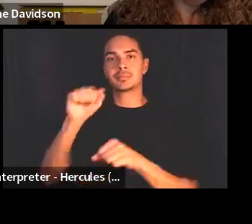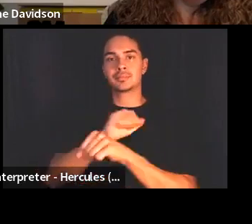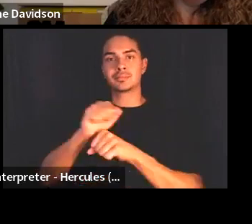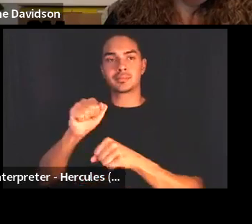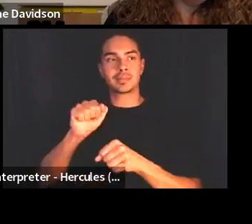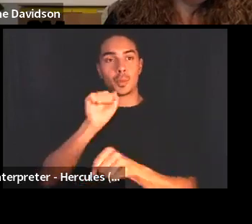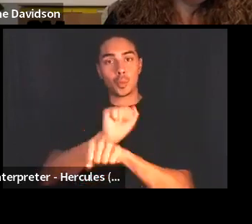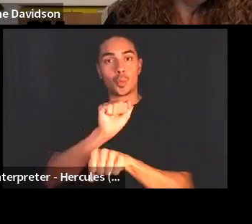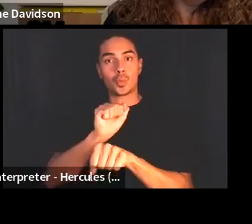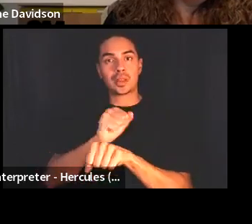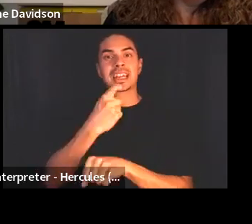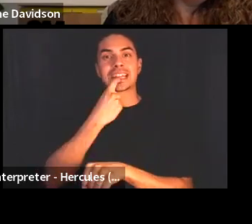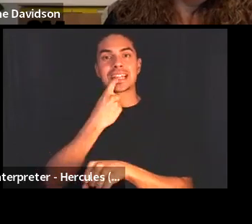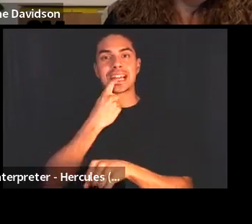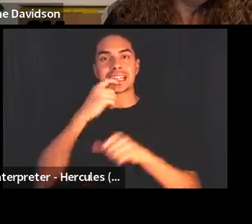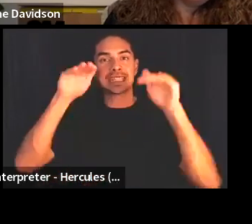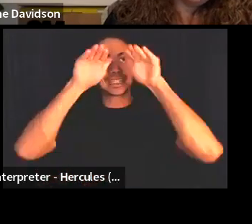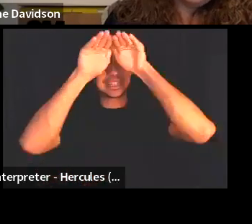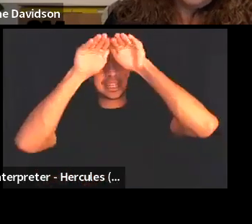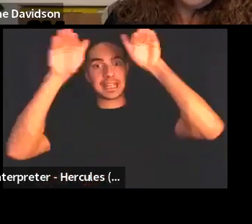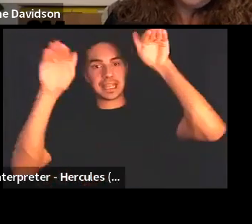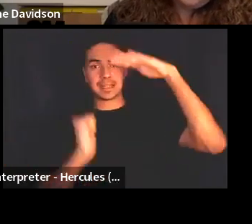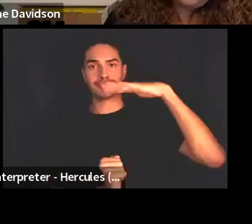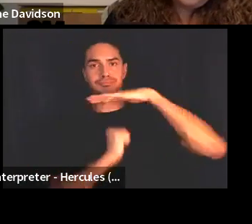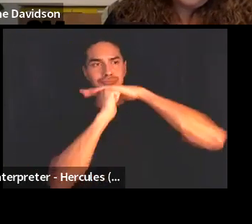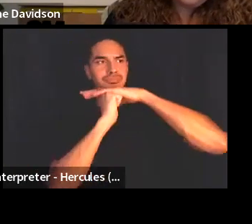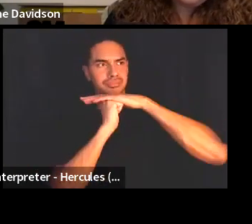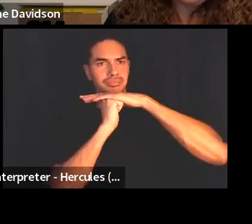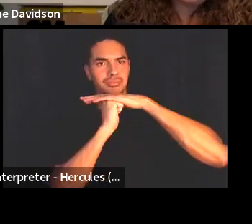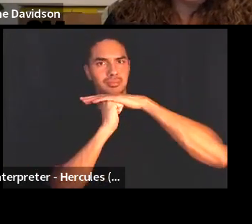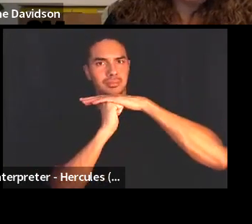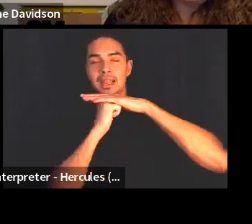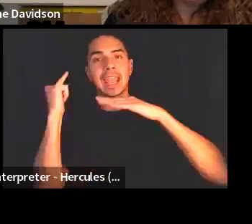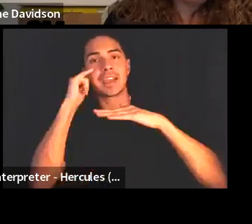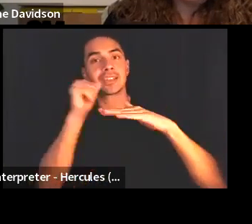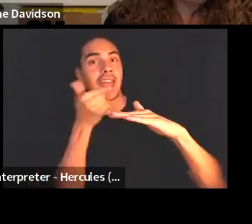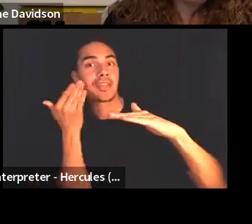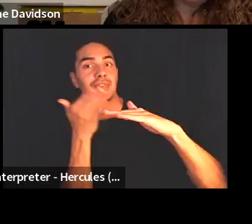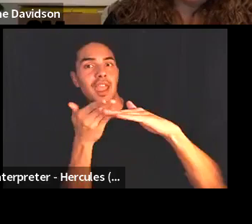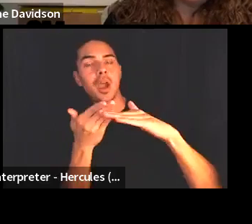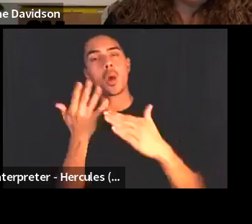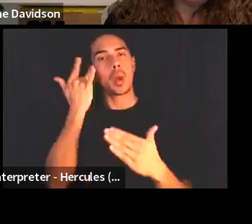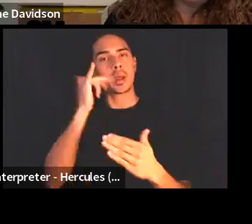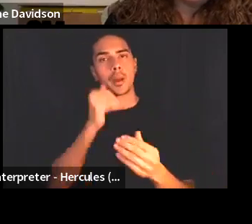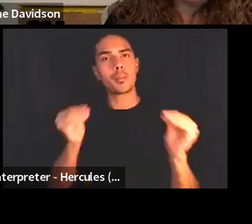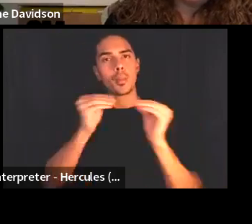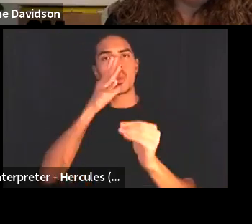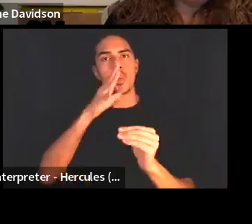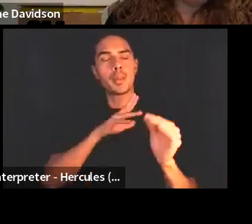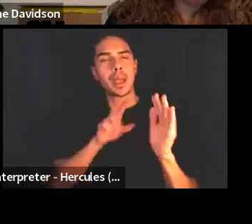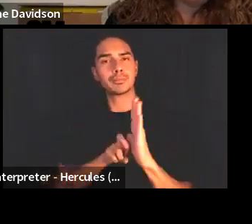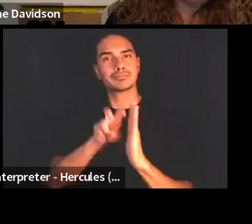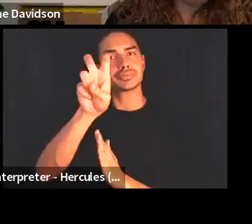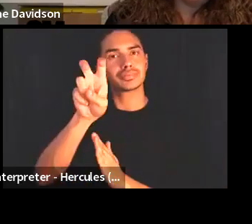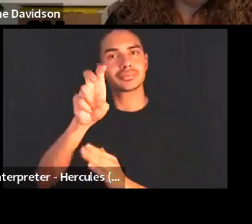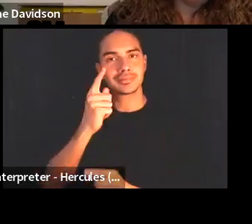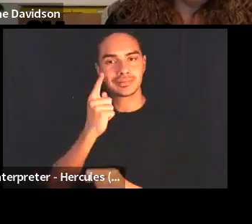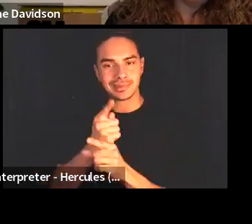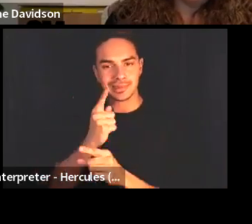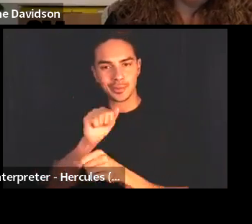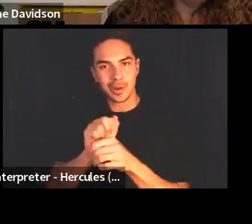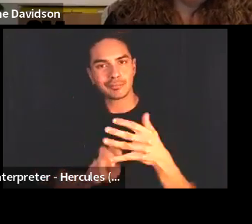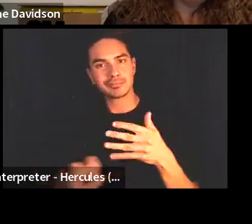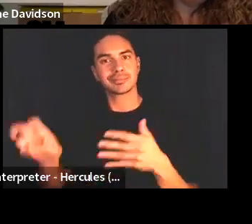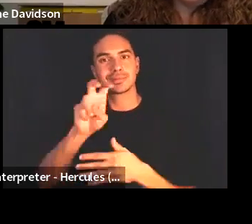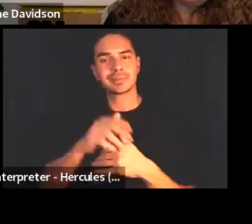wouldn't we have successful entrepreneurs who would be more present in the dominant, like in mainstream? Wouldn't we have more brick